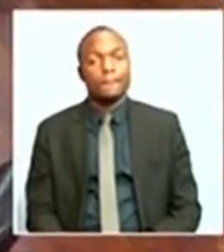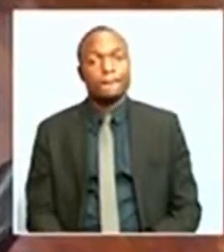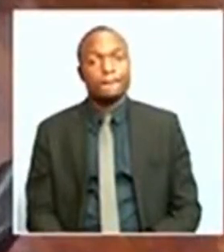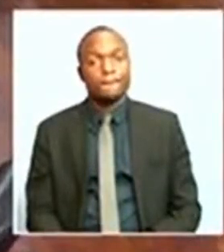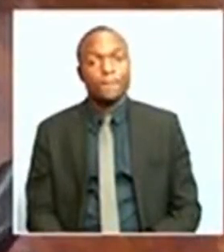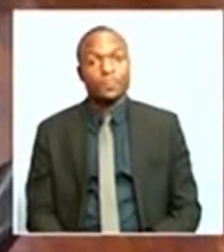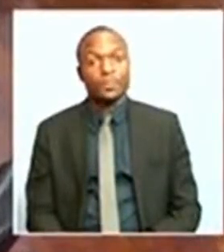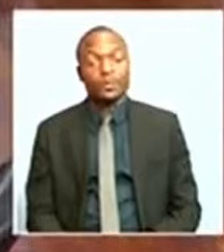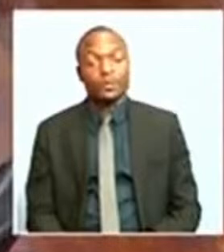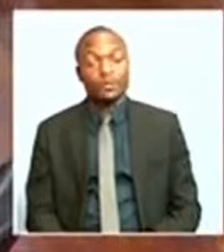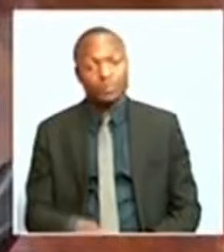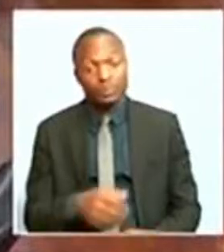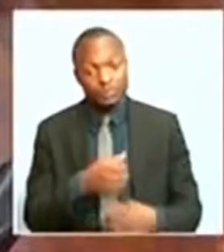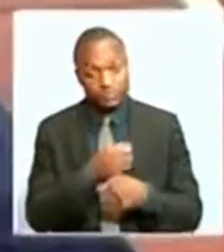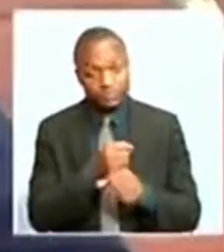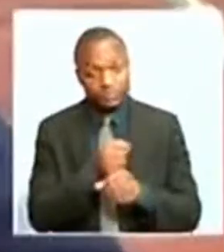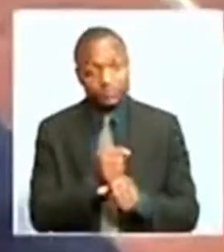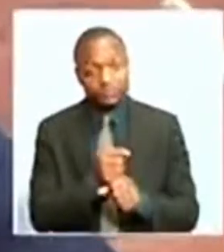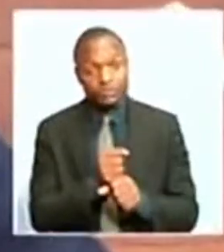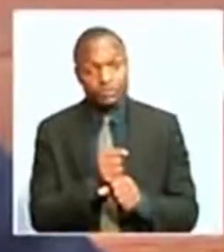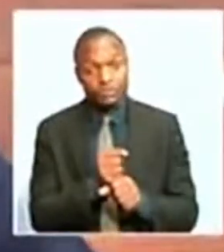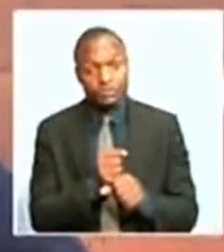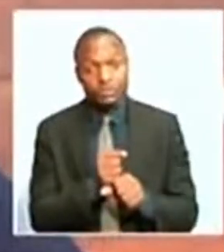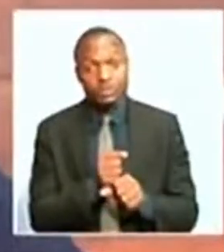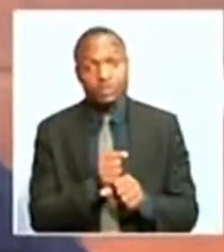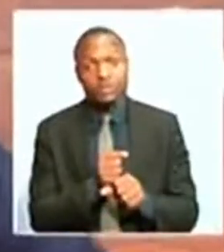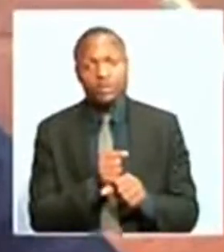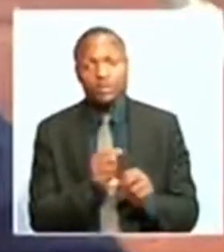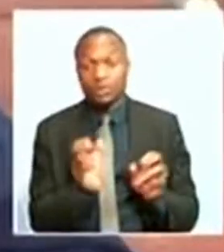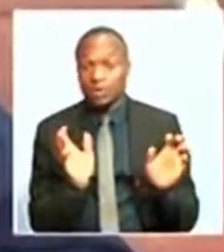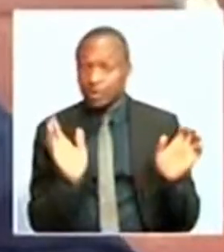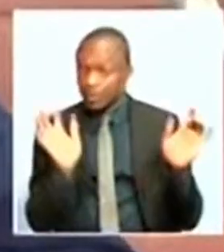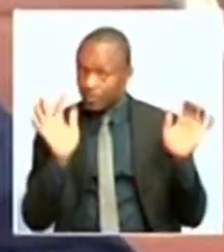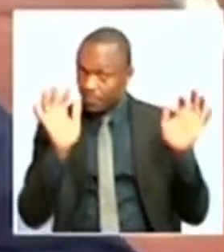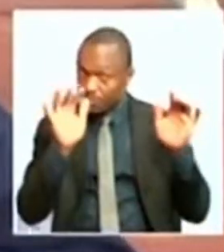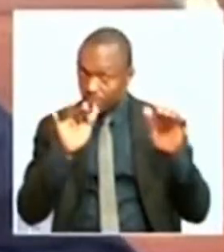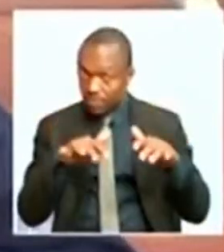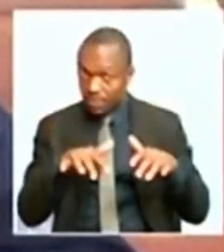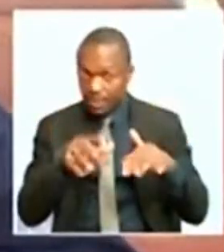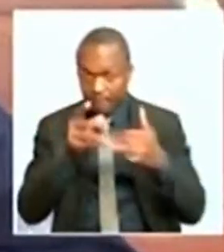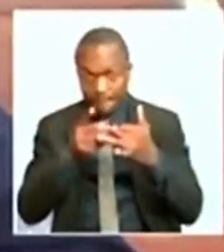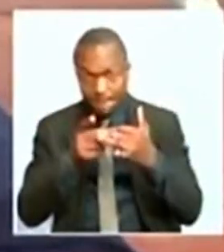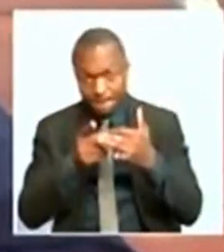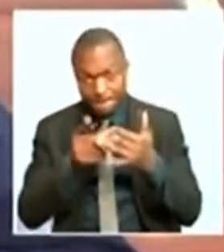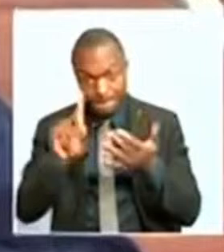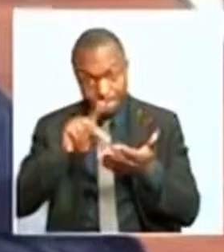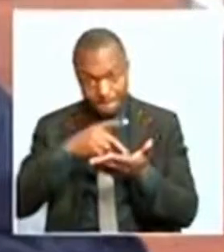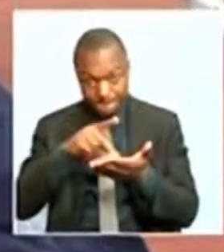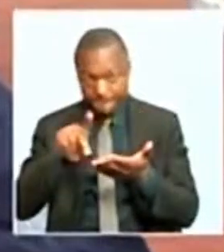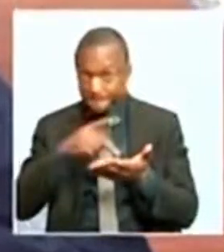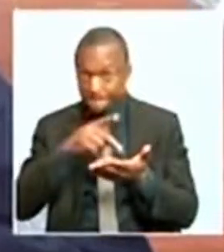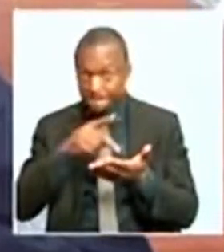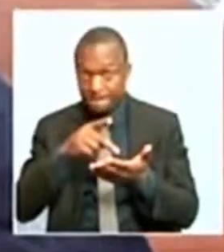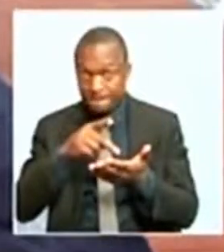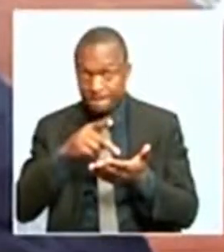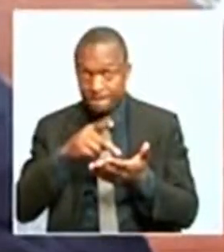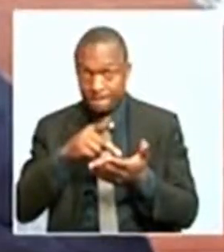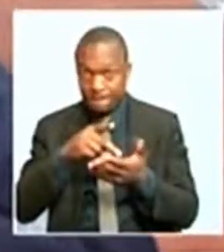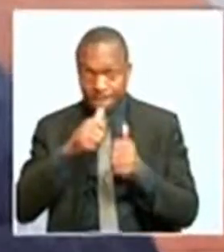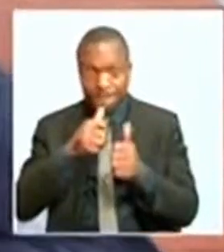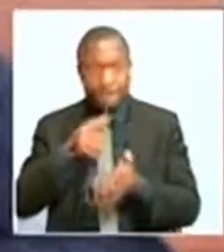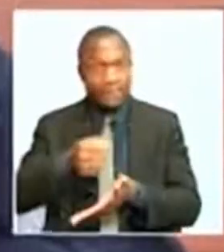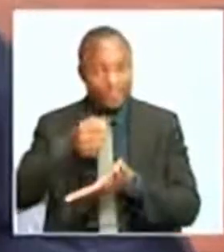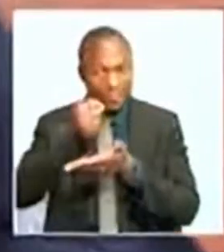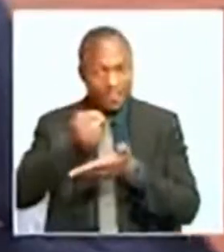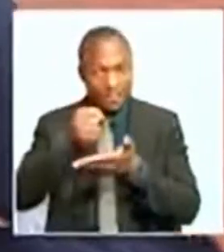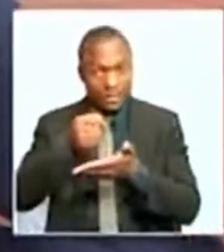Will be set by the conference of parties and adopted concurrently with the budget of